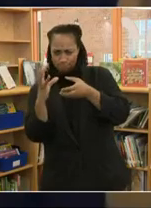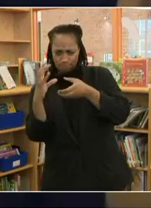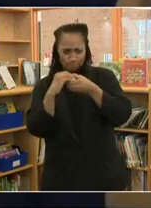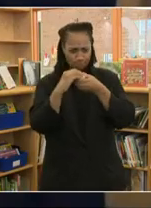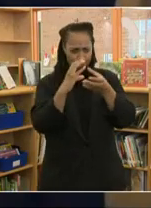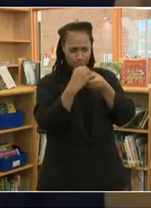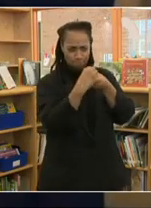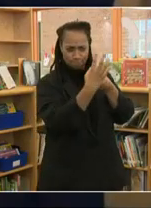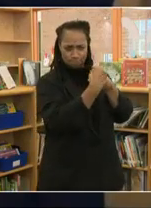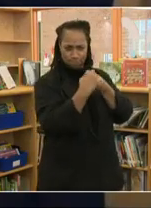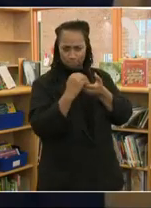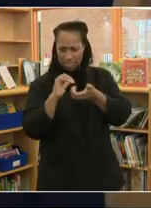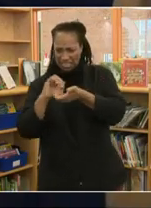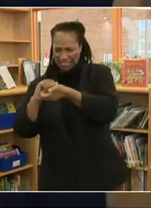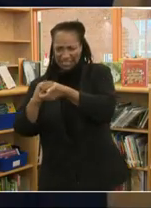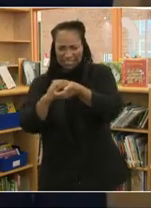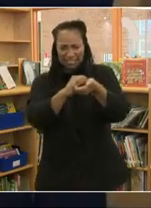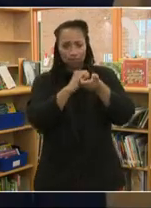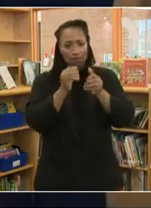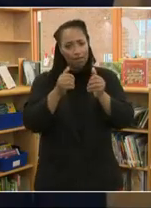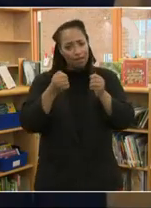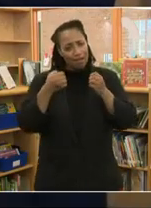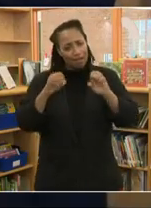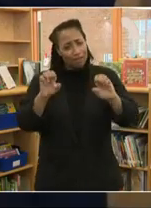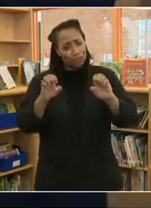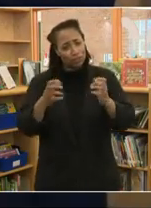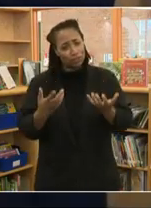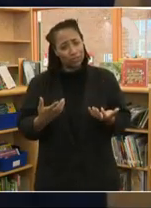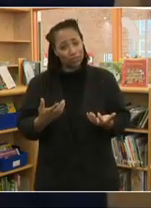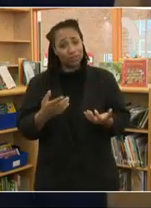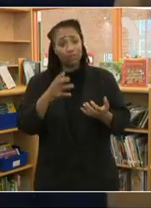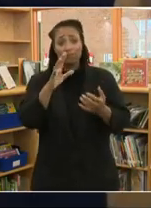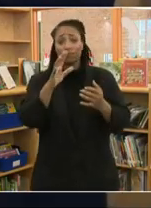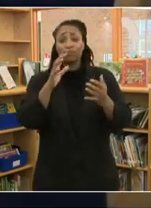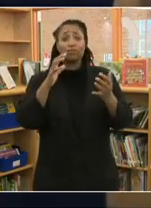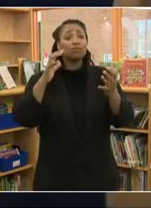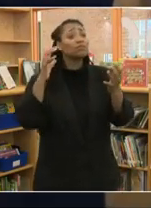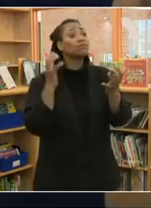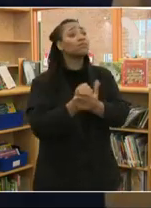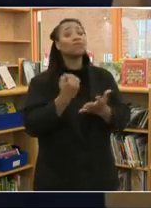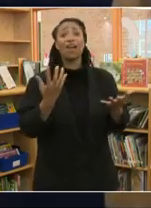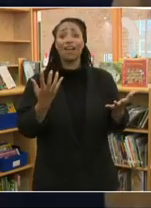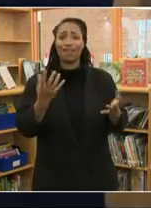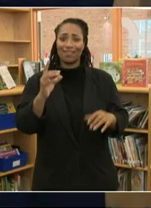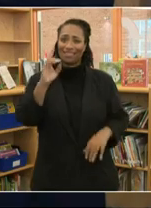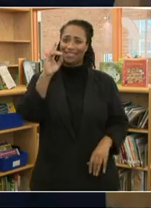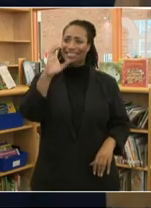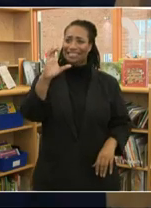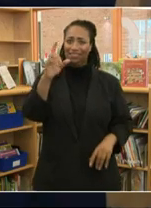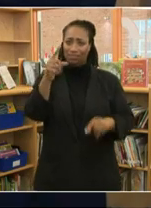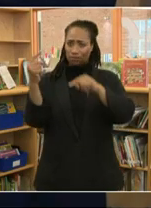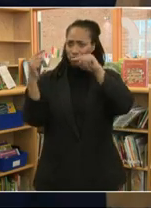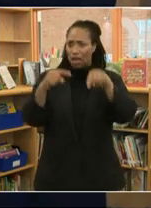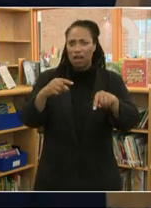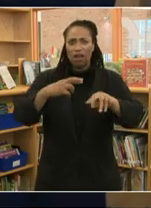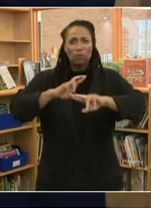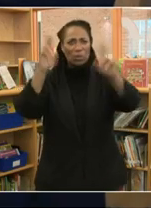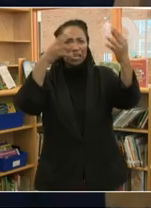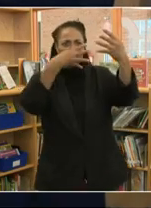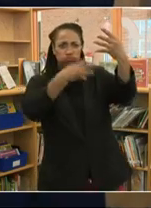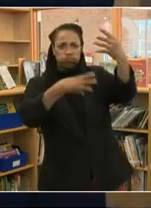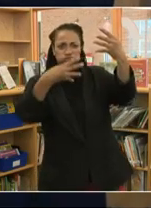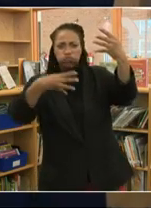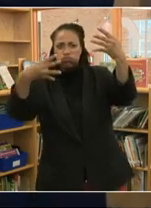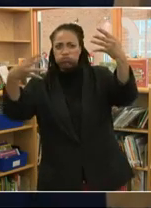taking advantage of the resources that the city has, Destination DC has been doing an effort bringing